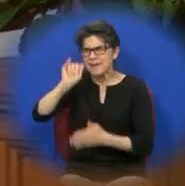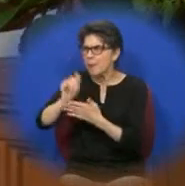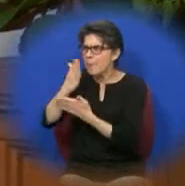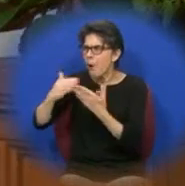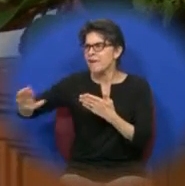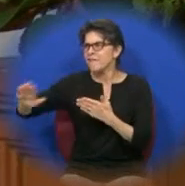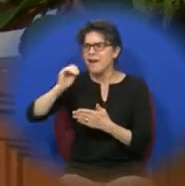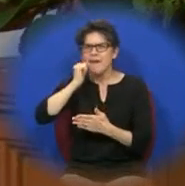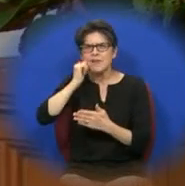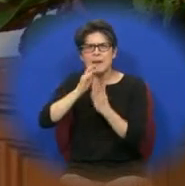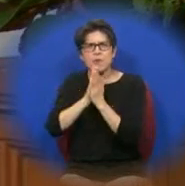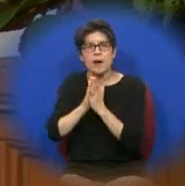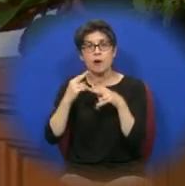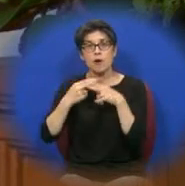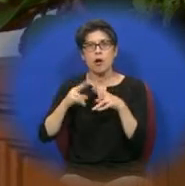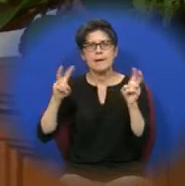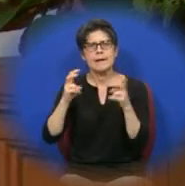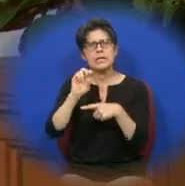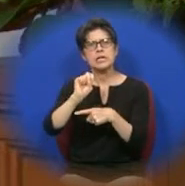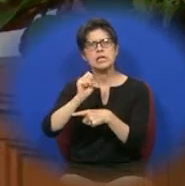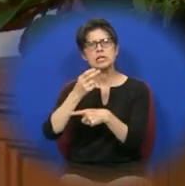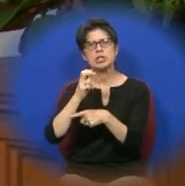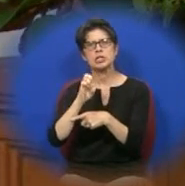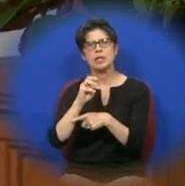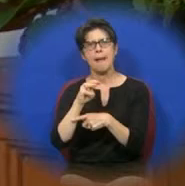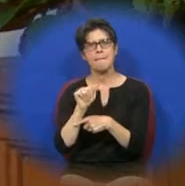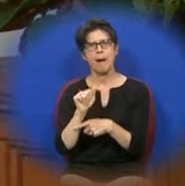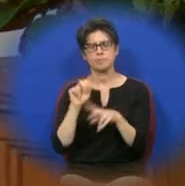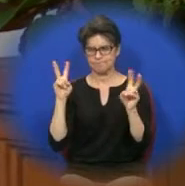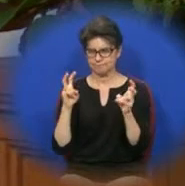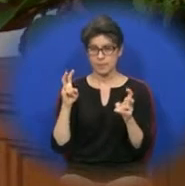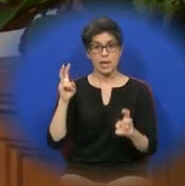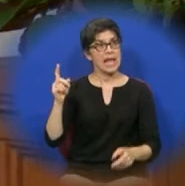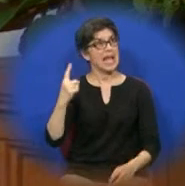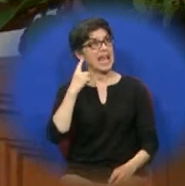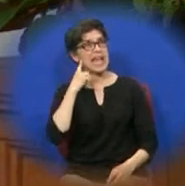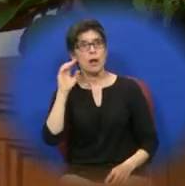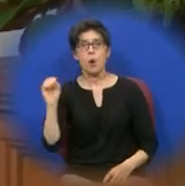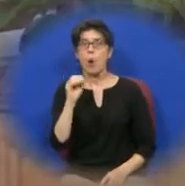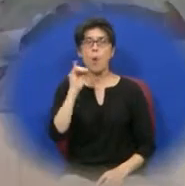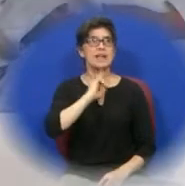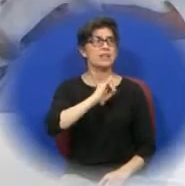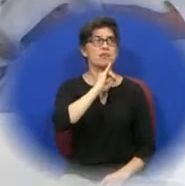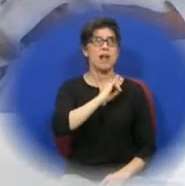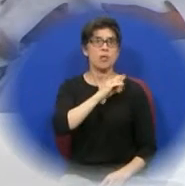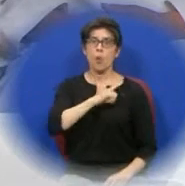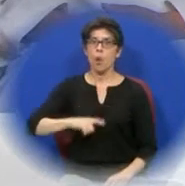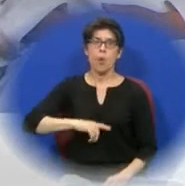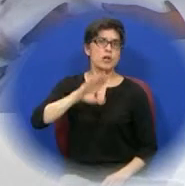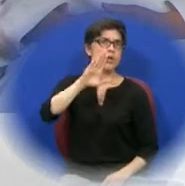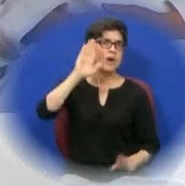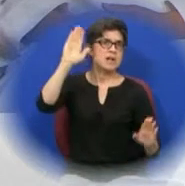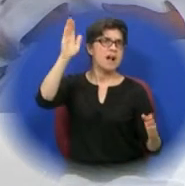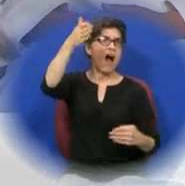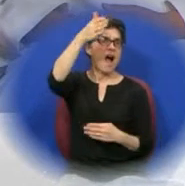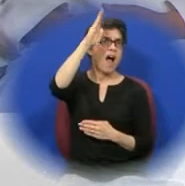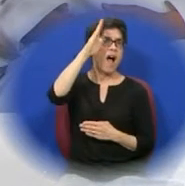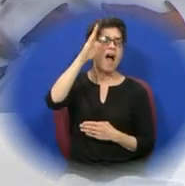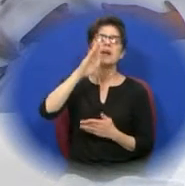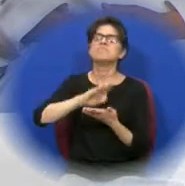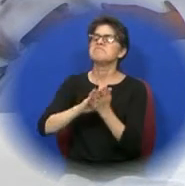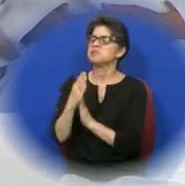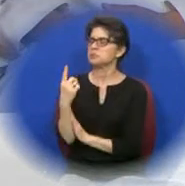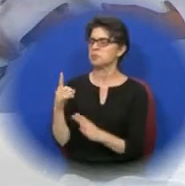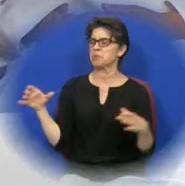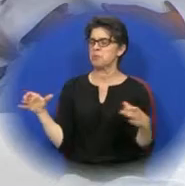everyday prayer, called the Shema. "Hear, O Israel, the Lord your God is one. You shall love the Lord your God with your